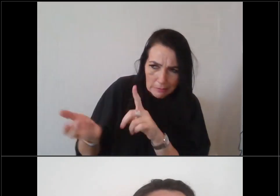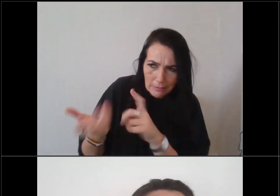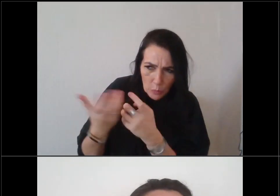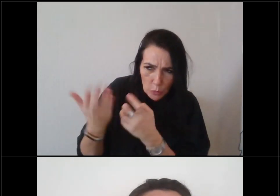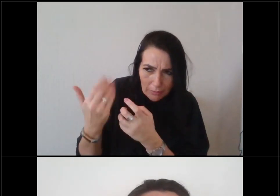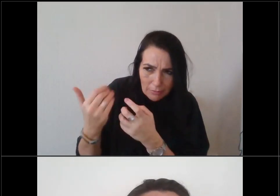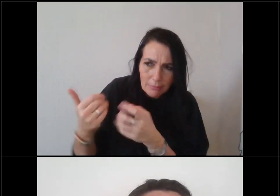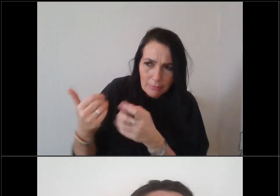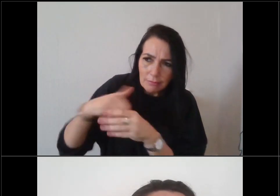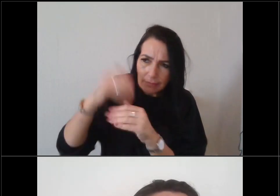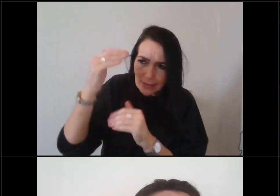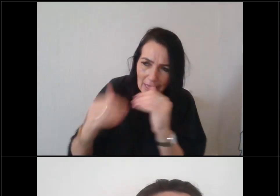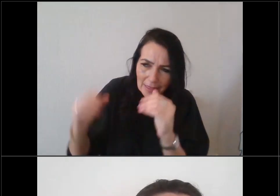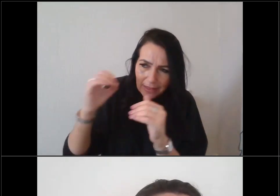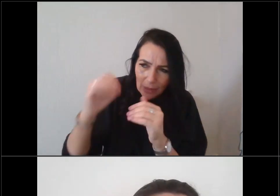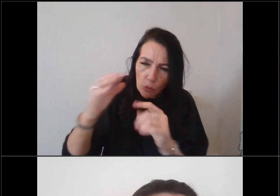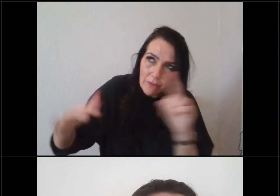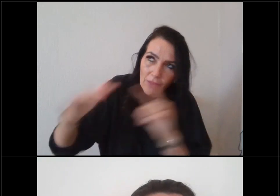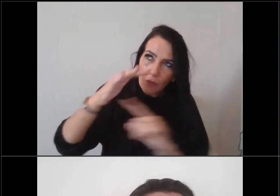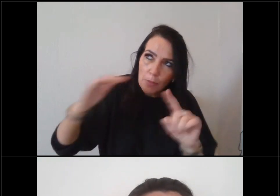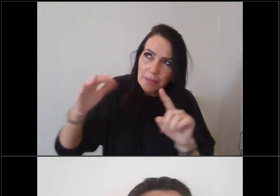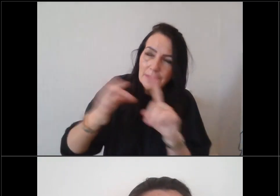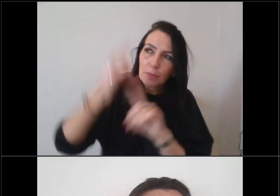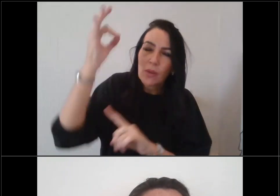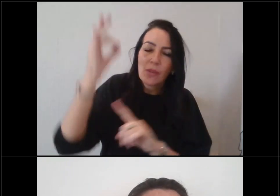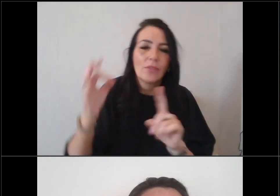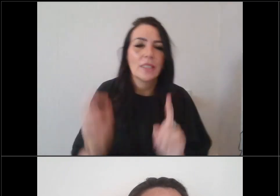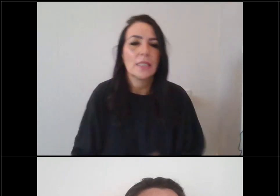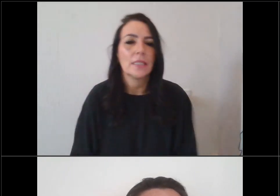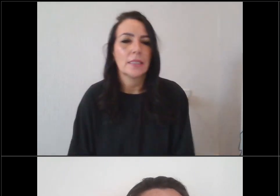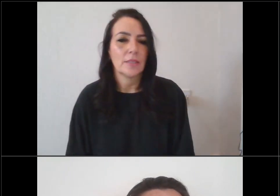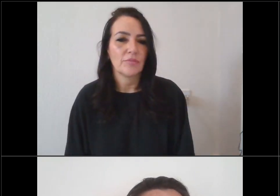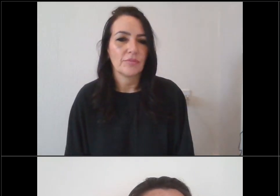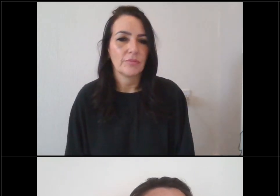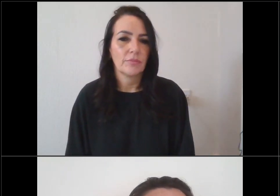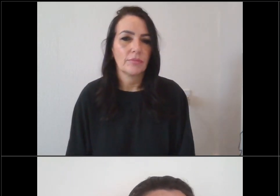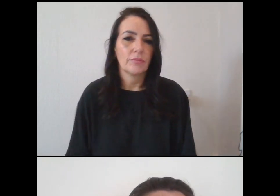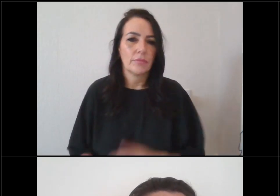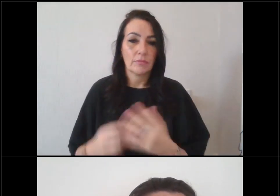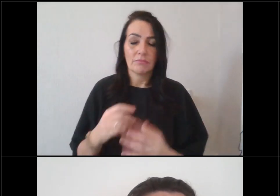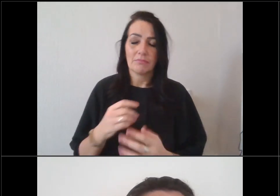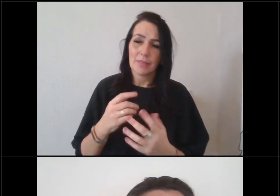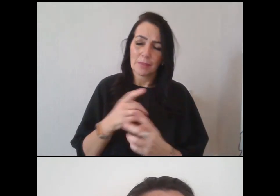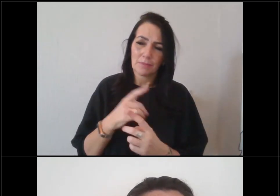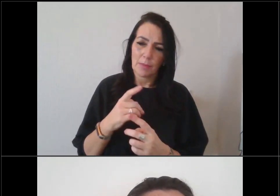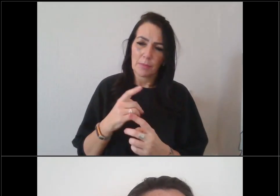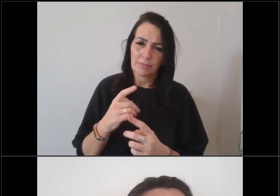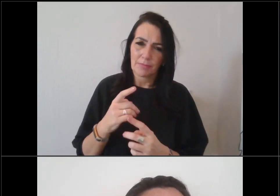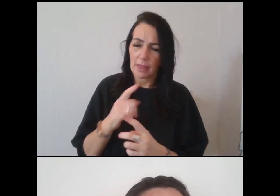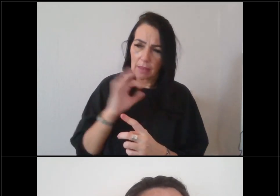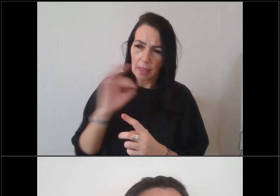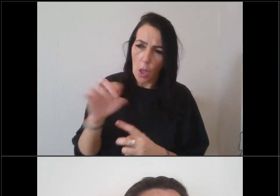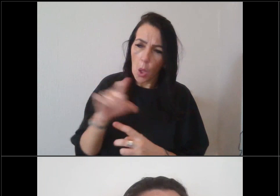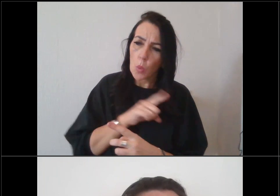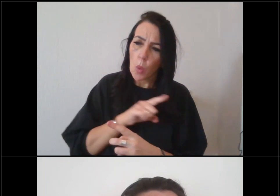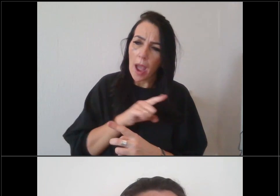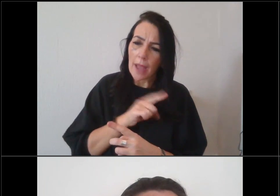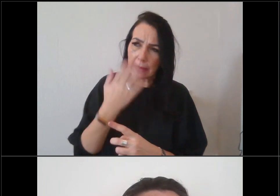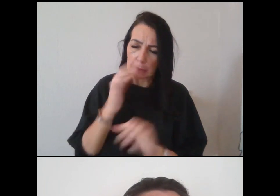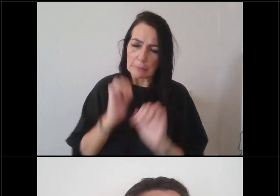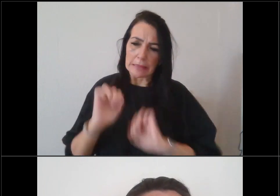Okay, so I suppose first of all, it would be good to kind of understand why that person seems a little bit